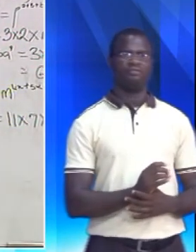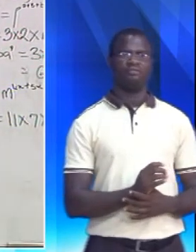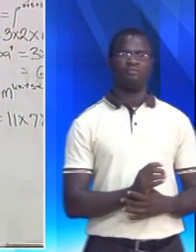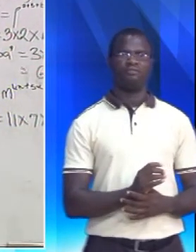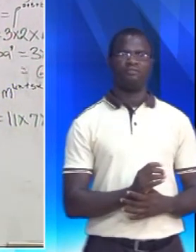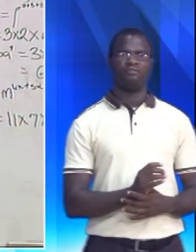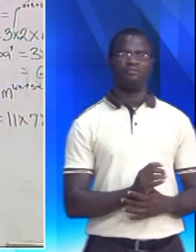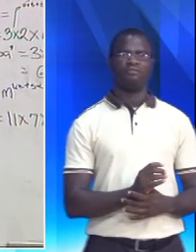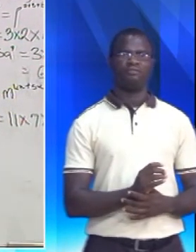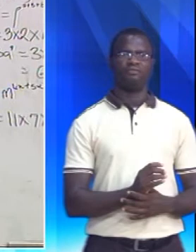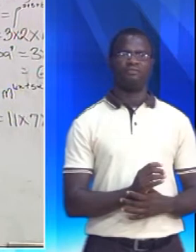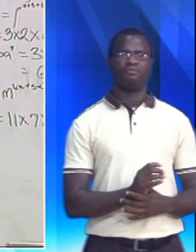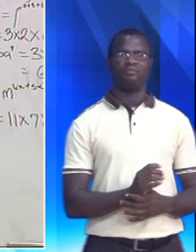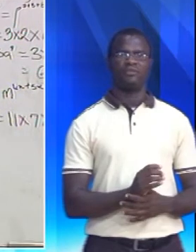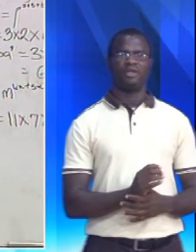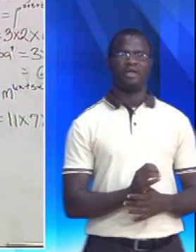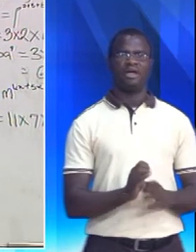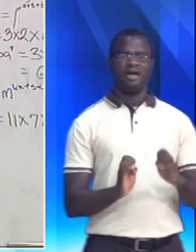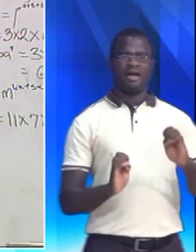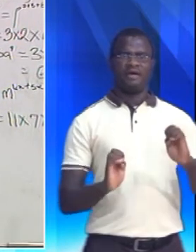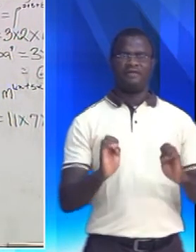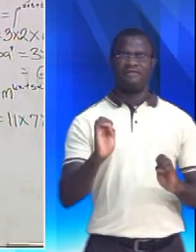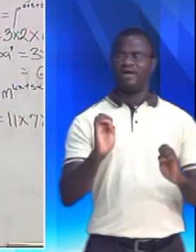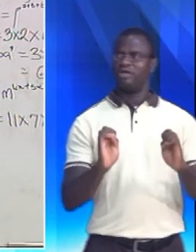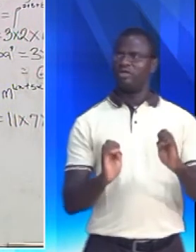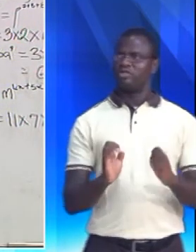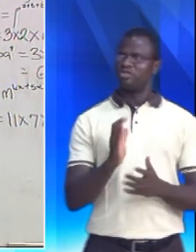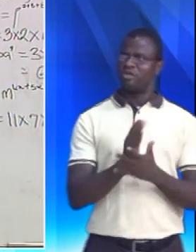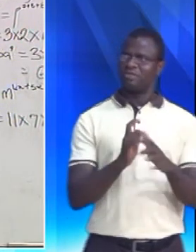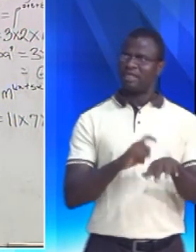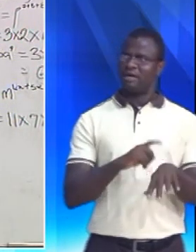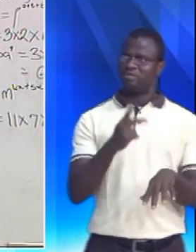Sometimes you see what? Solve. They all mean the same thing.